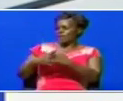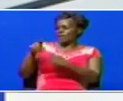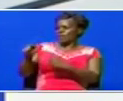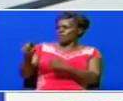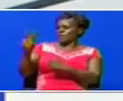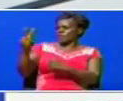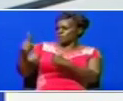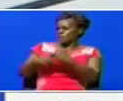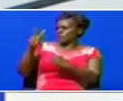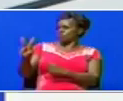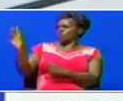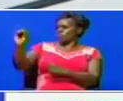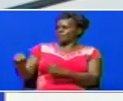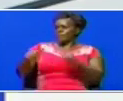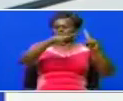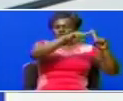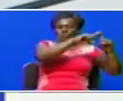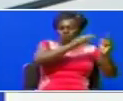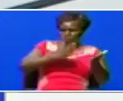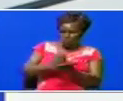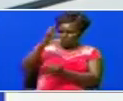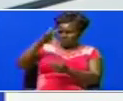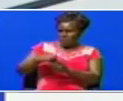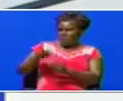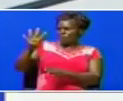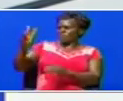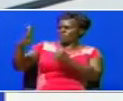49.62%. Total valid votes,